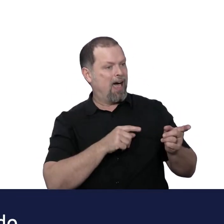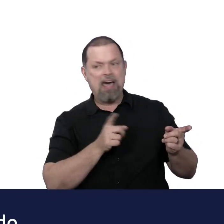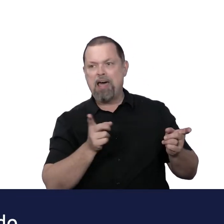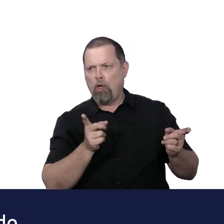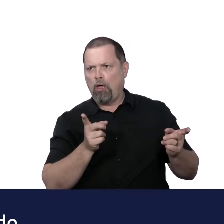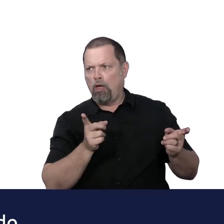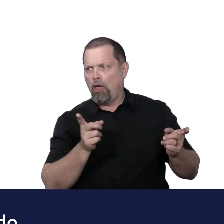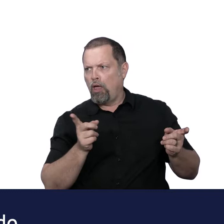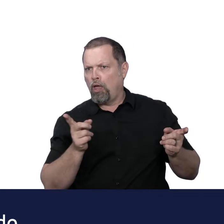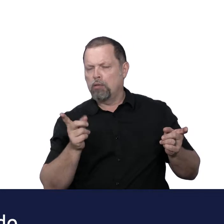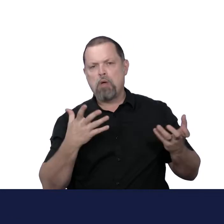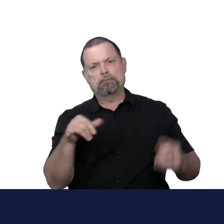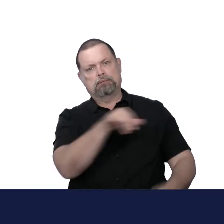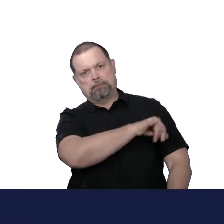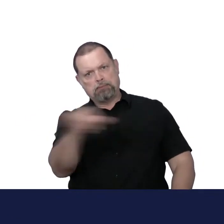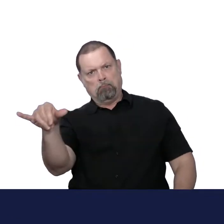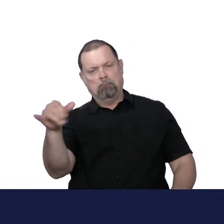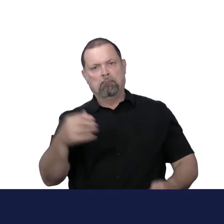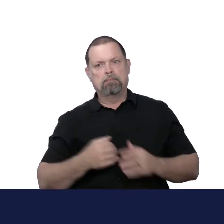TV services do.